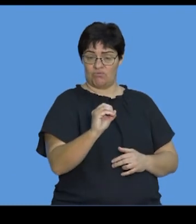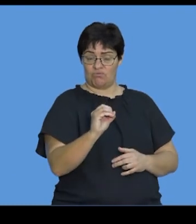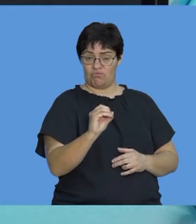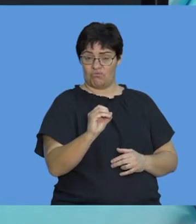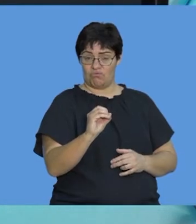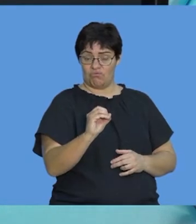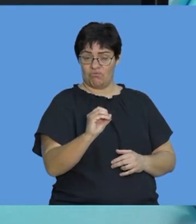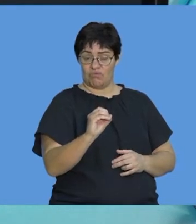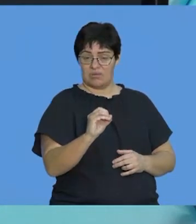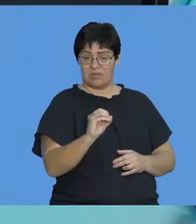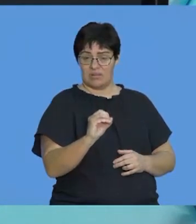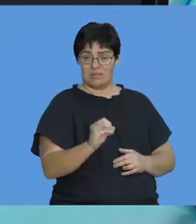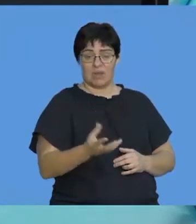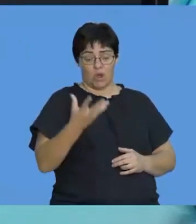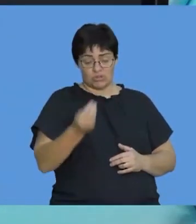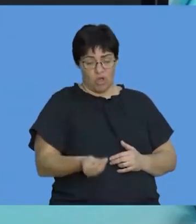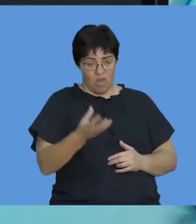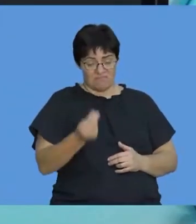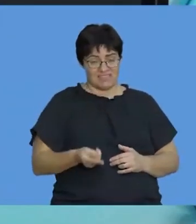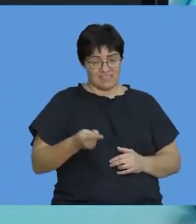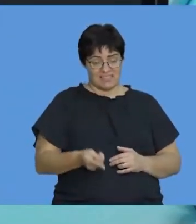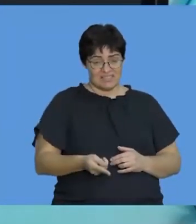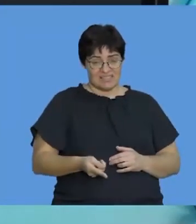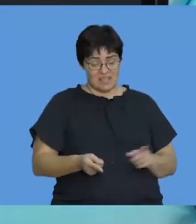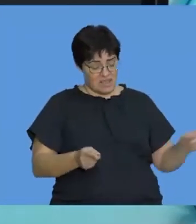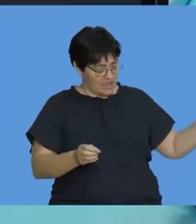0, so that means with a